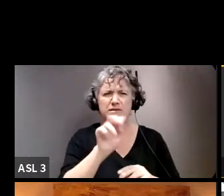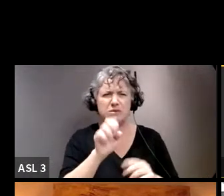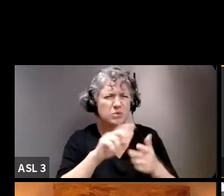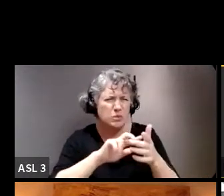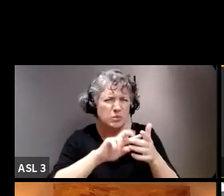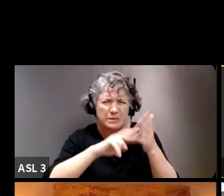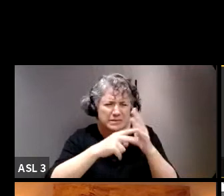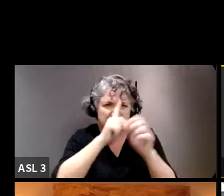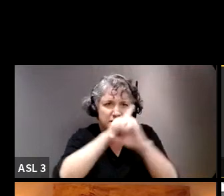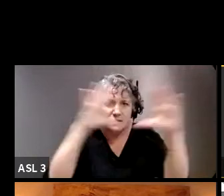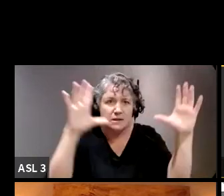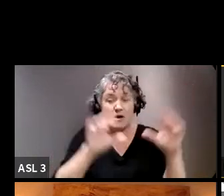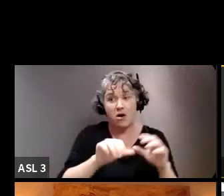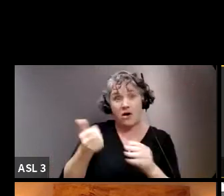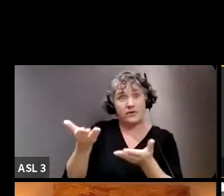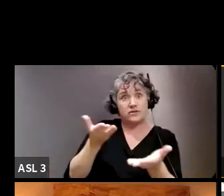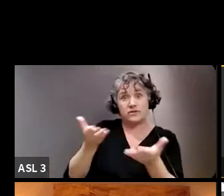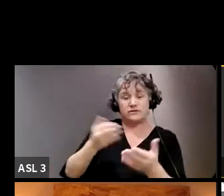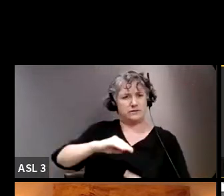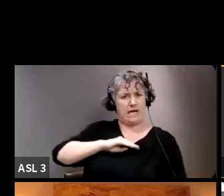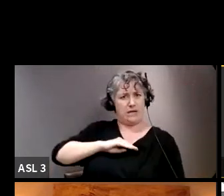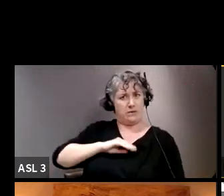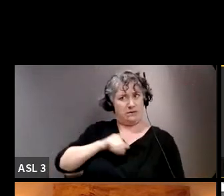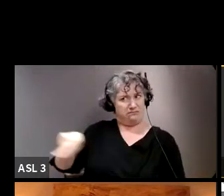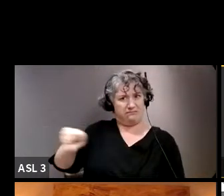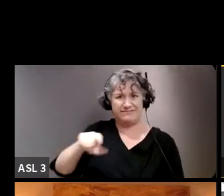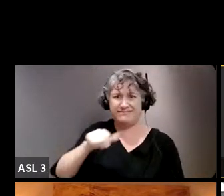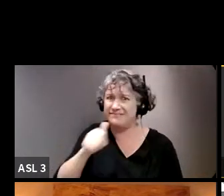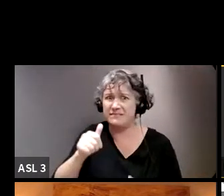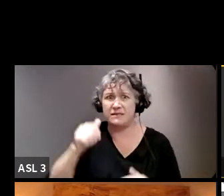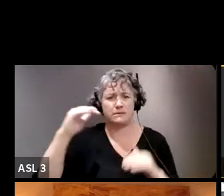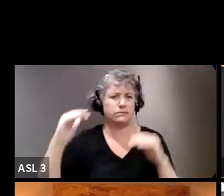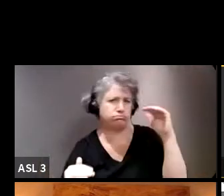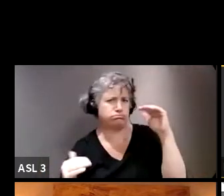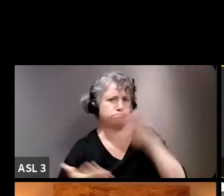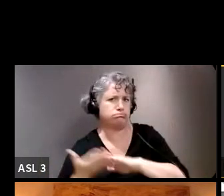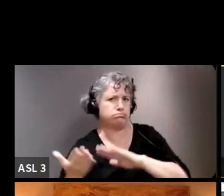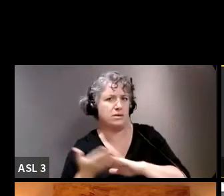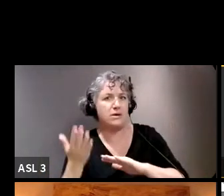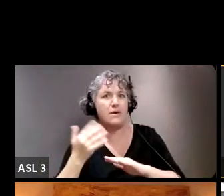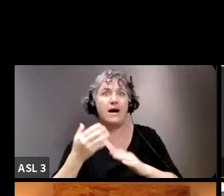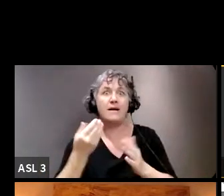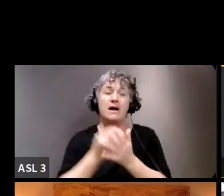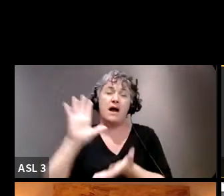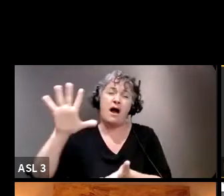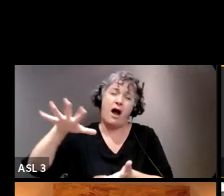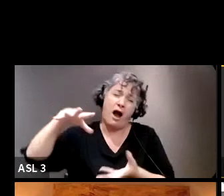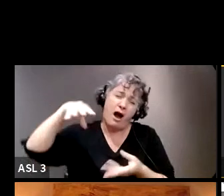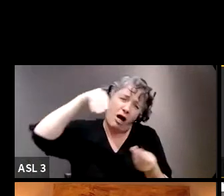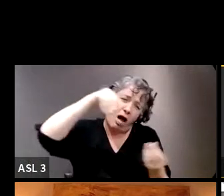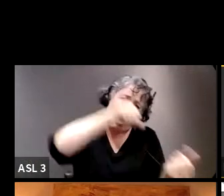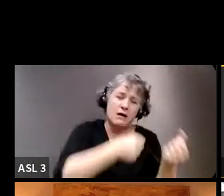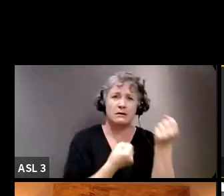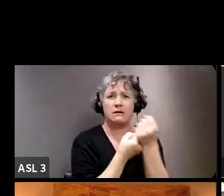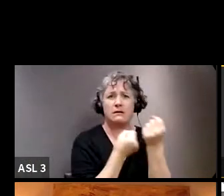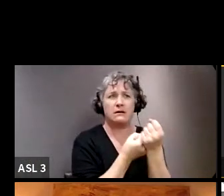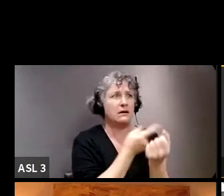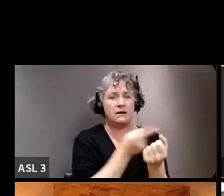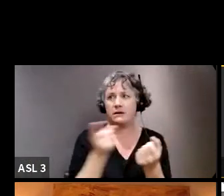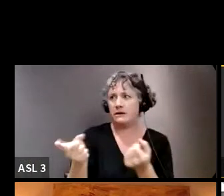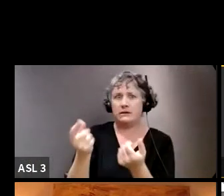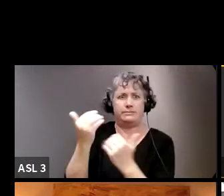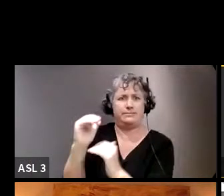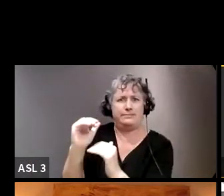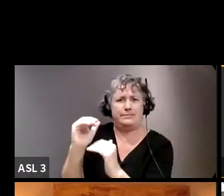other service is not at adequate adequate levels of operations specifically due to the allocation of funding and responsibilities and what